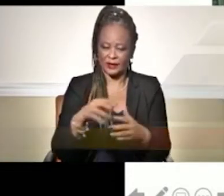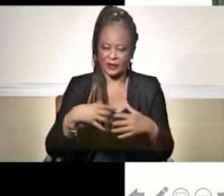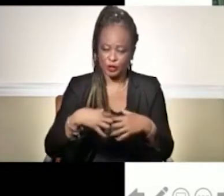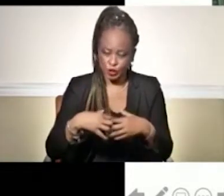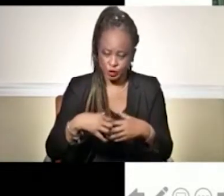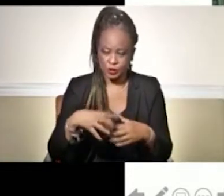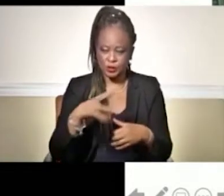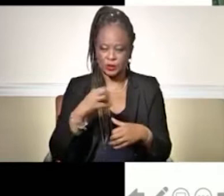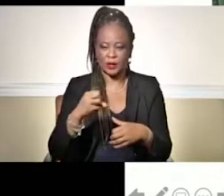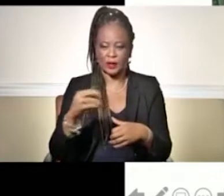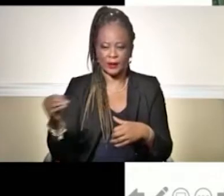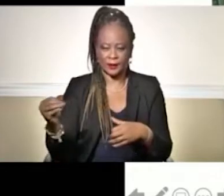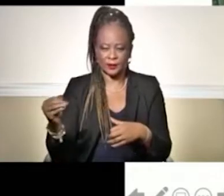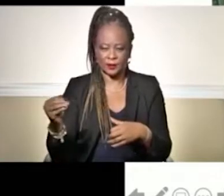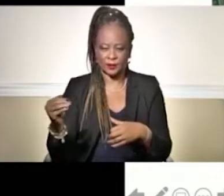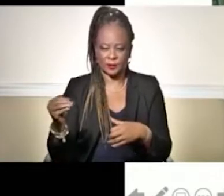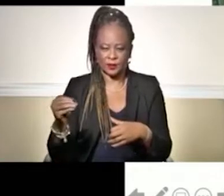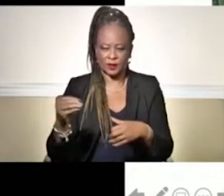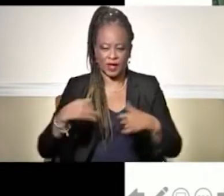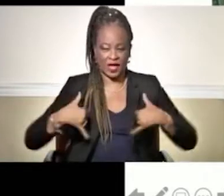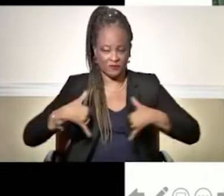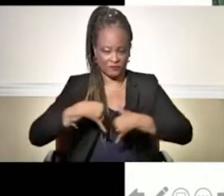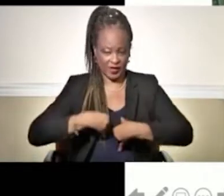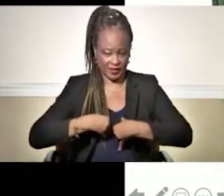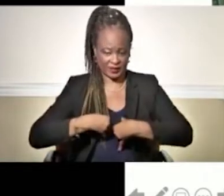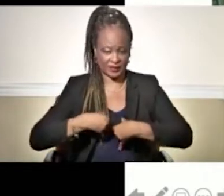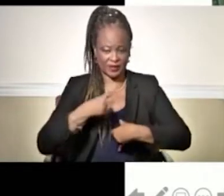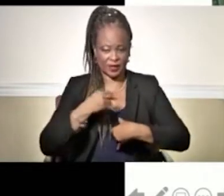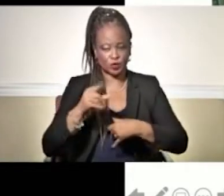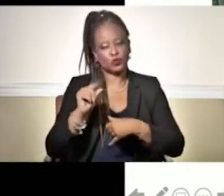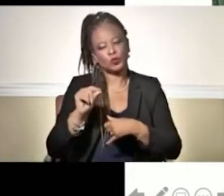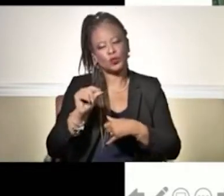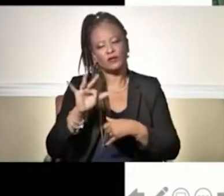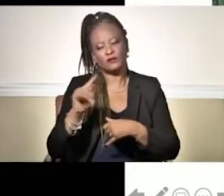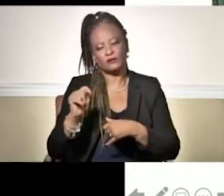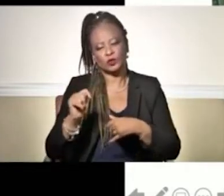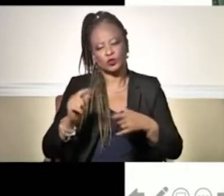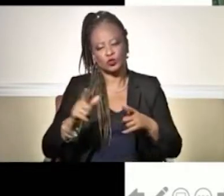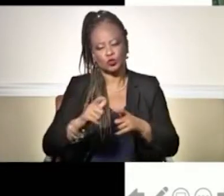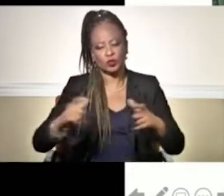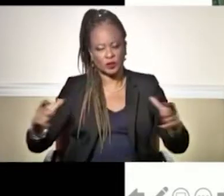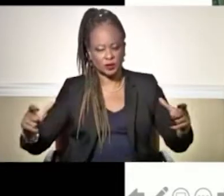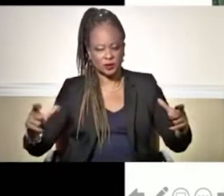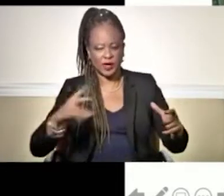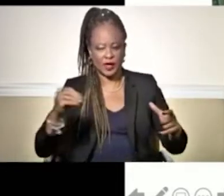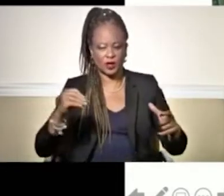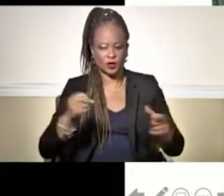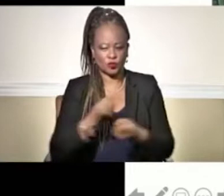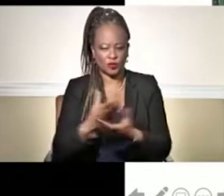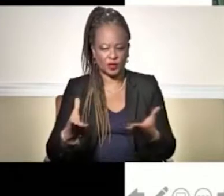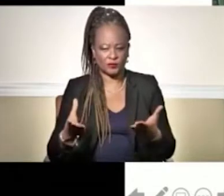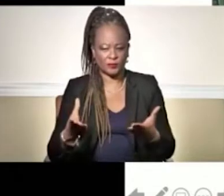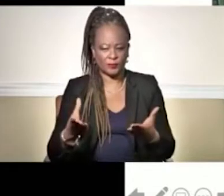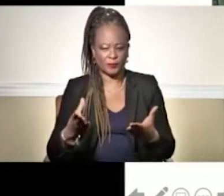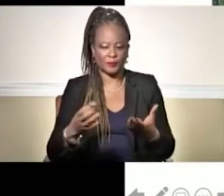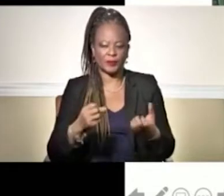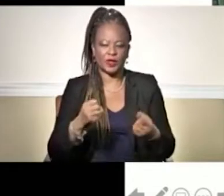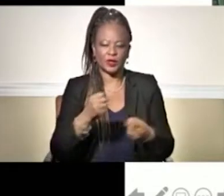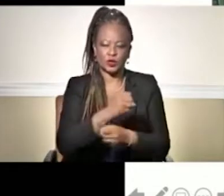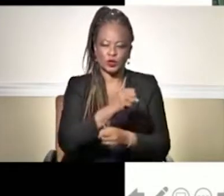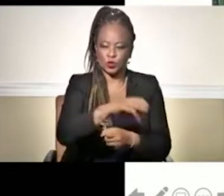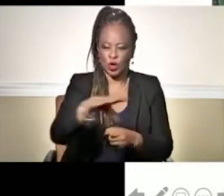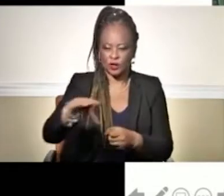engines, safety stretchers, life vests, and 20-foot trailers. Emergency relief supplies to augment stocks in the